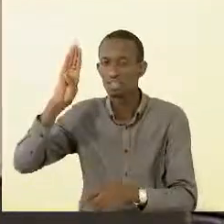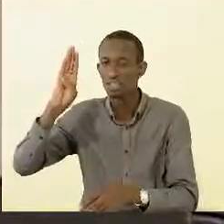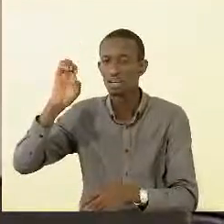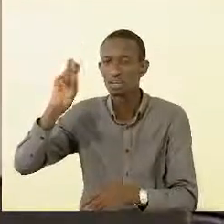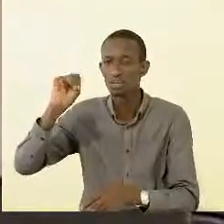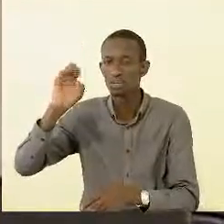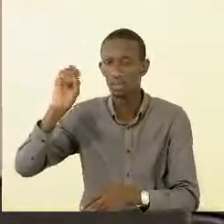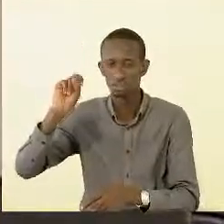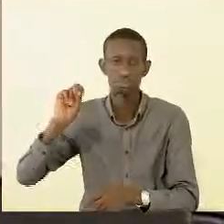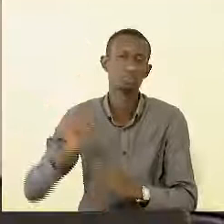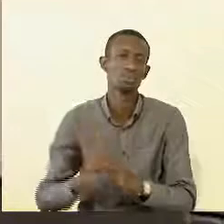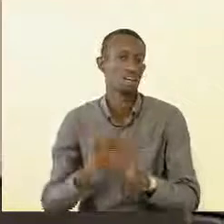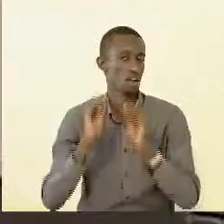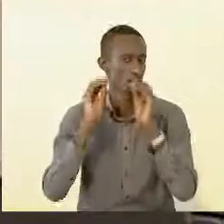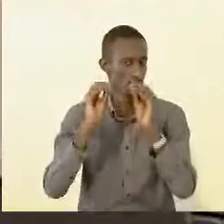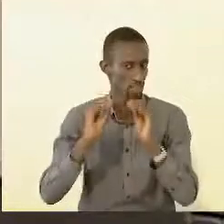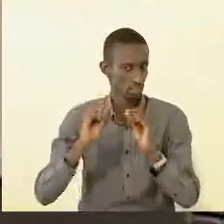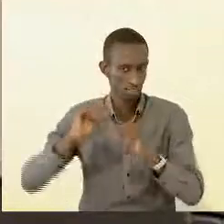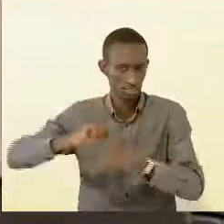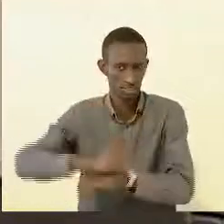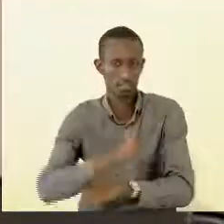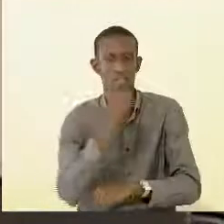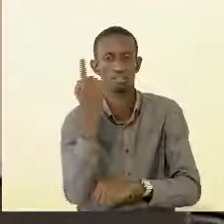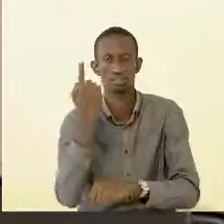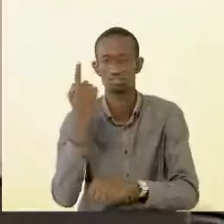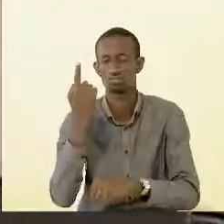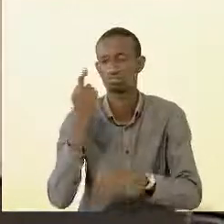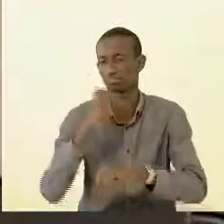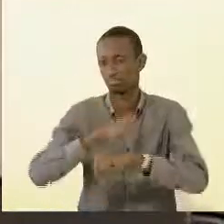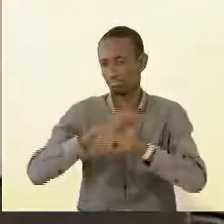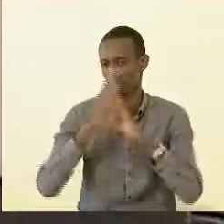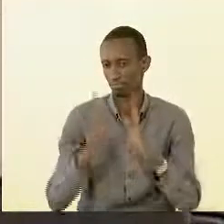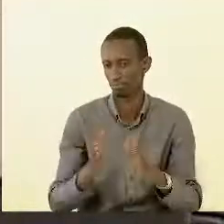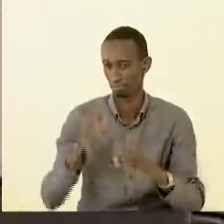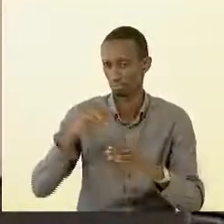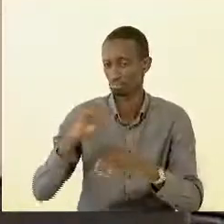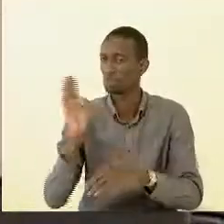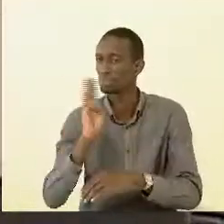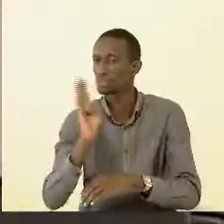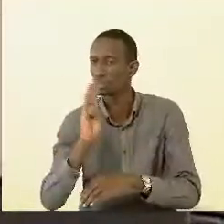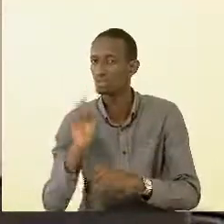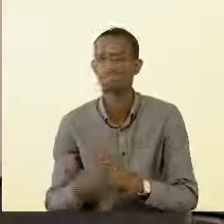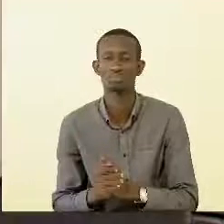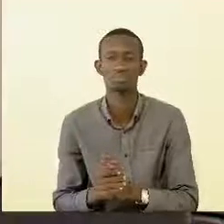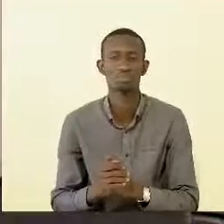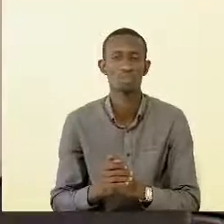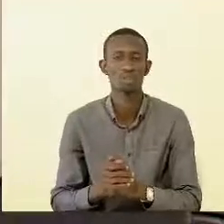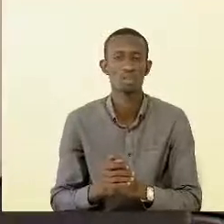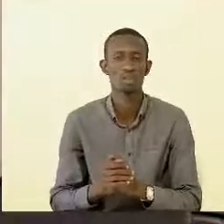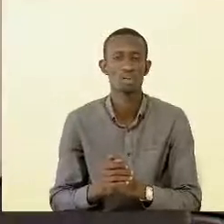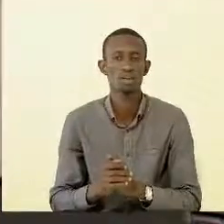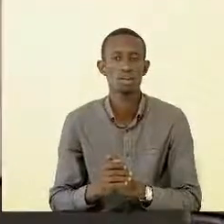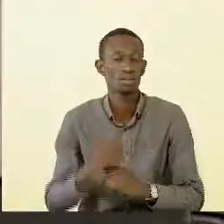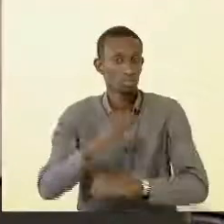1 students in biology. Dear students, how do you